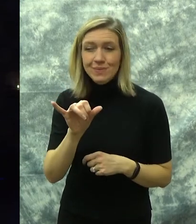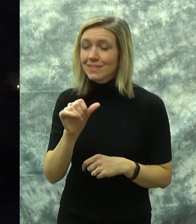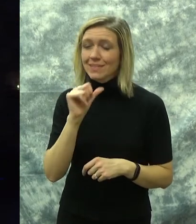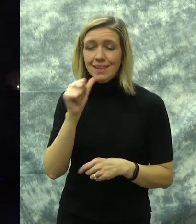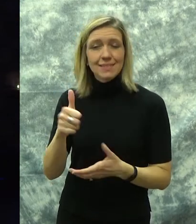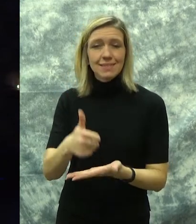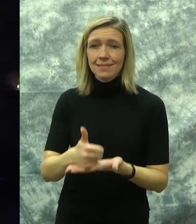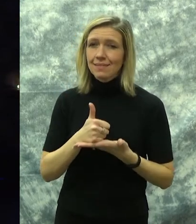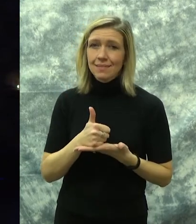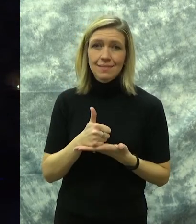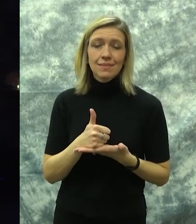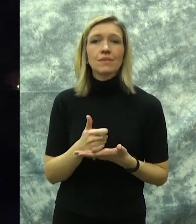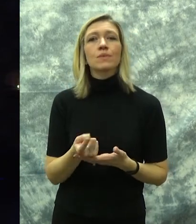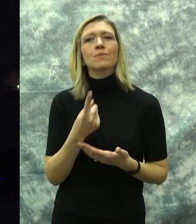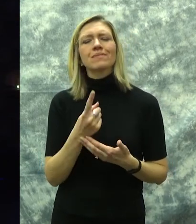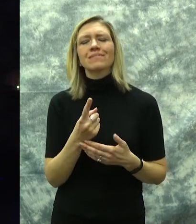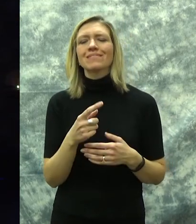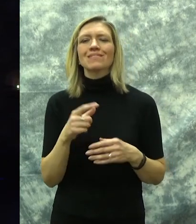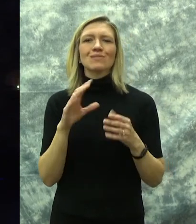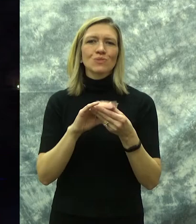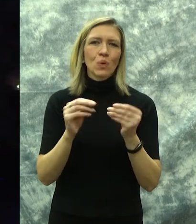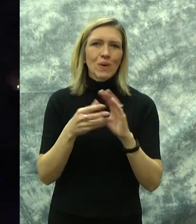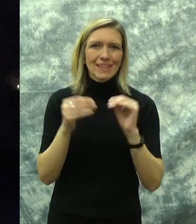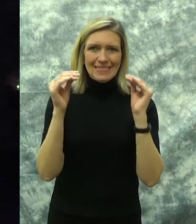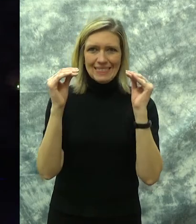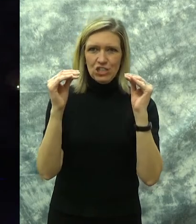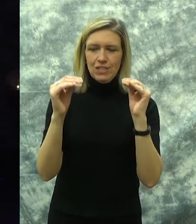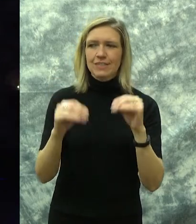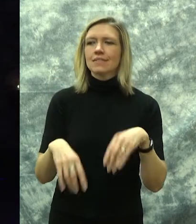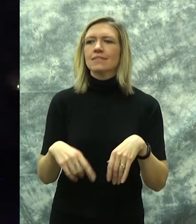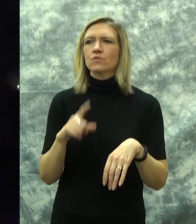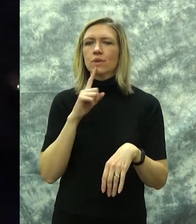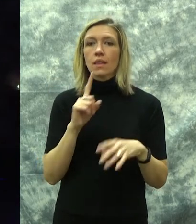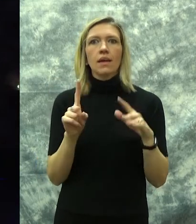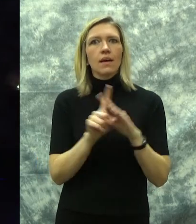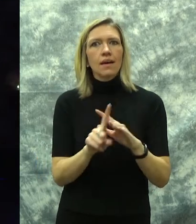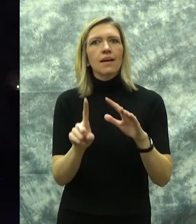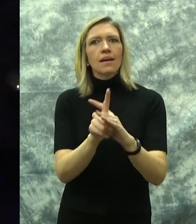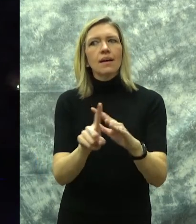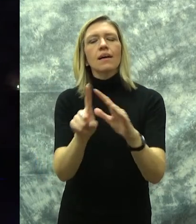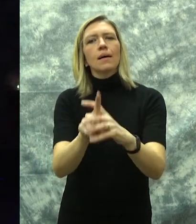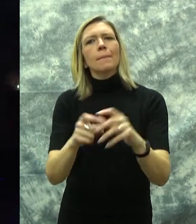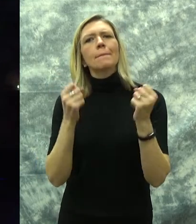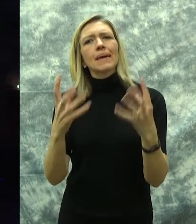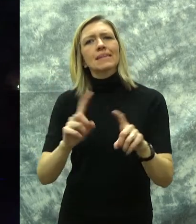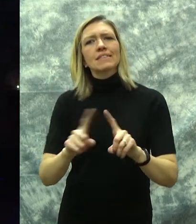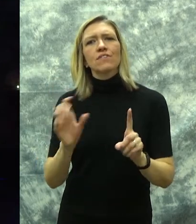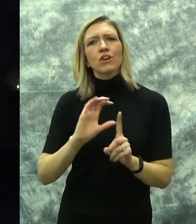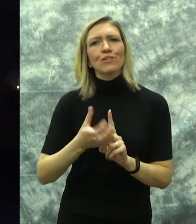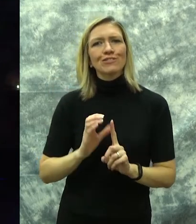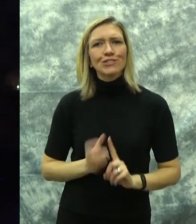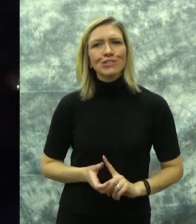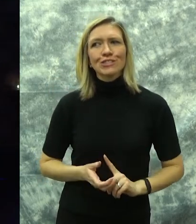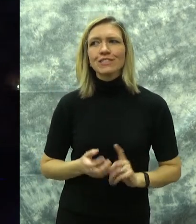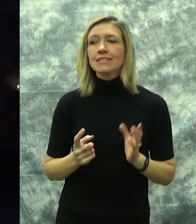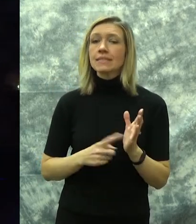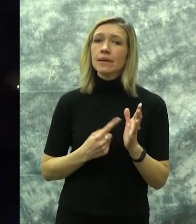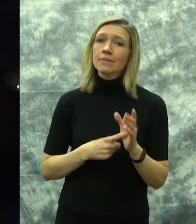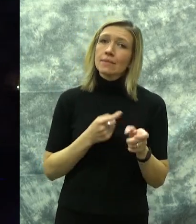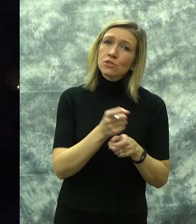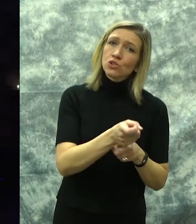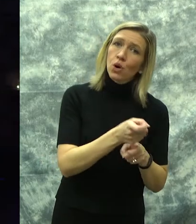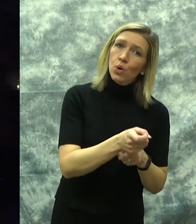great teaching story that has been demonstrated in a lot of different cultures, sometimes in a joking way. There's